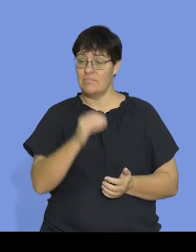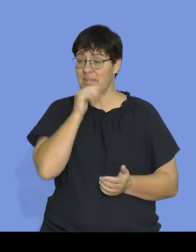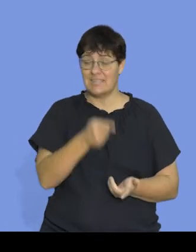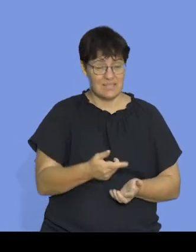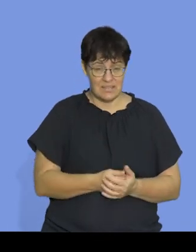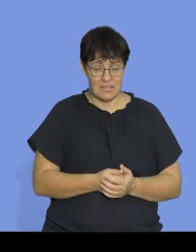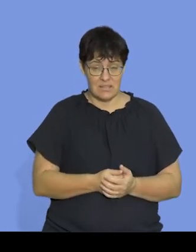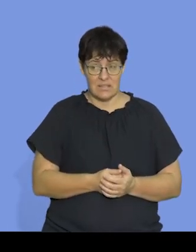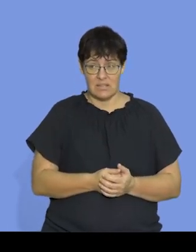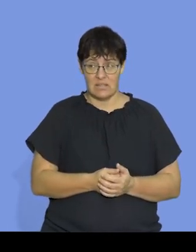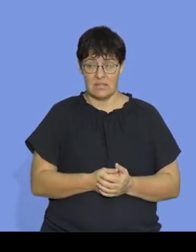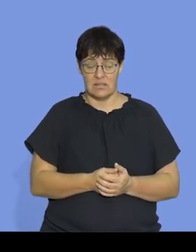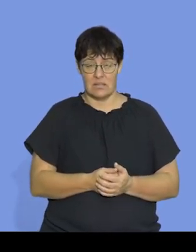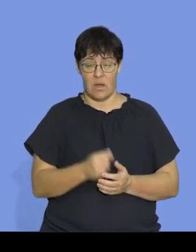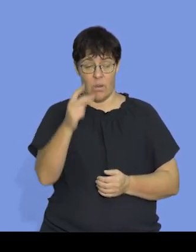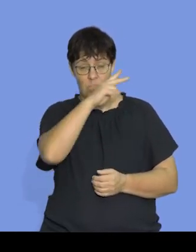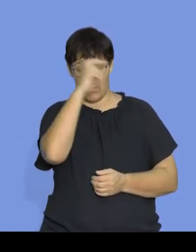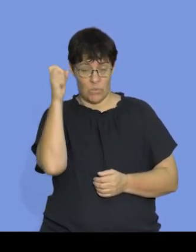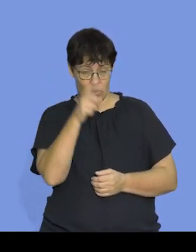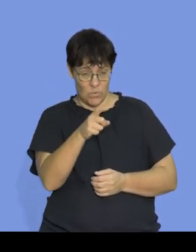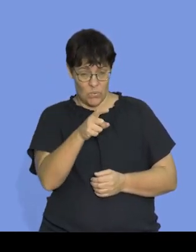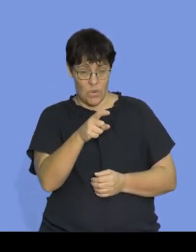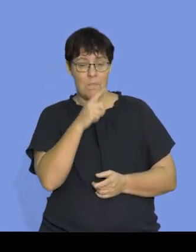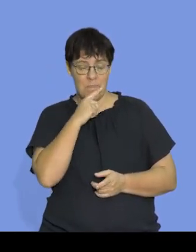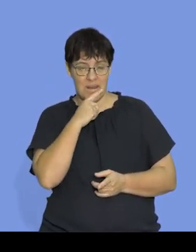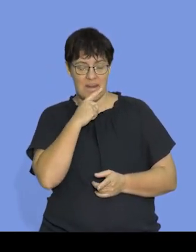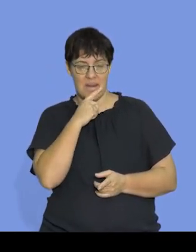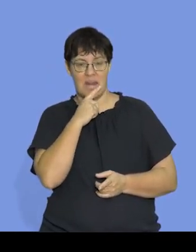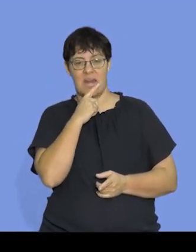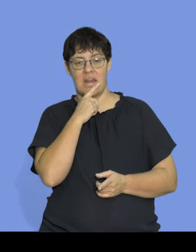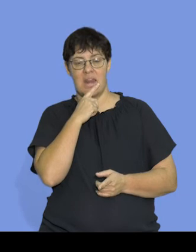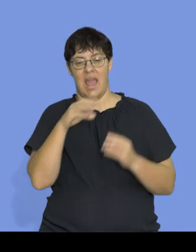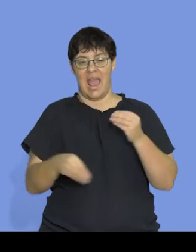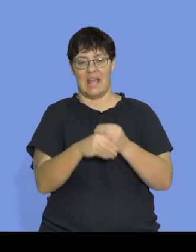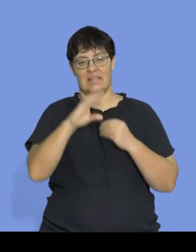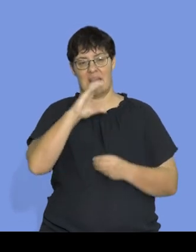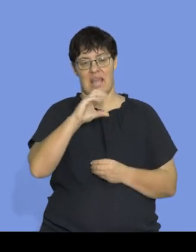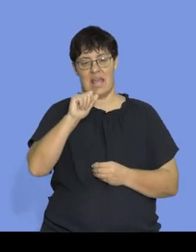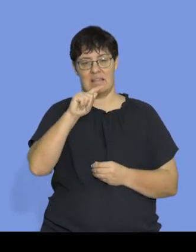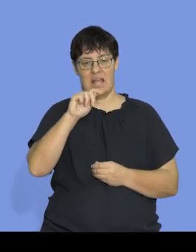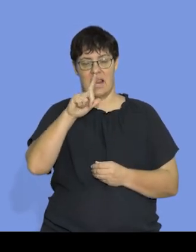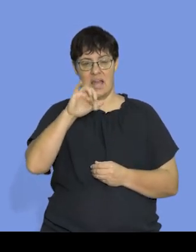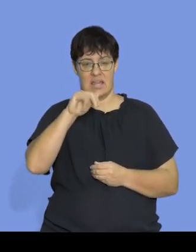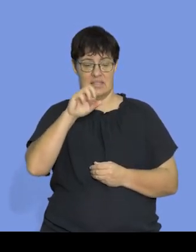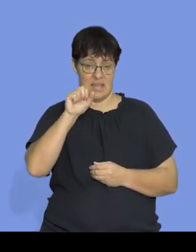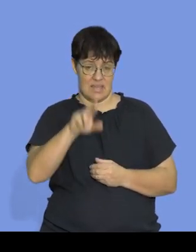blue profile represents the catalyzed reaction, you know that the activation energy will be lower. But what are